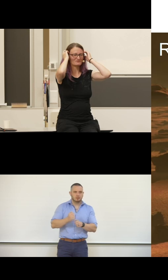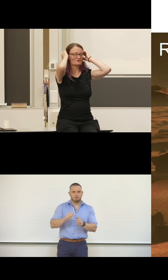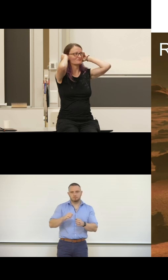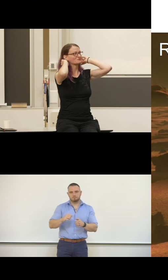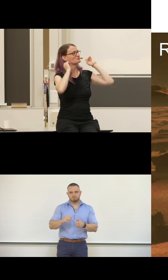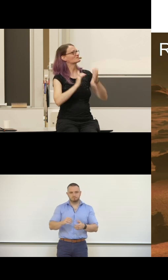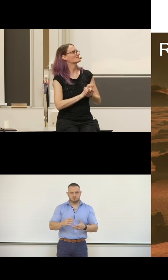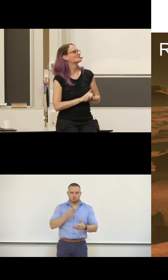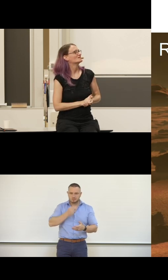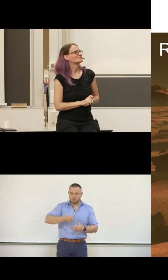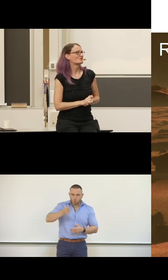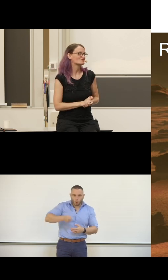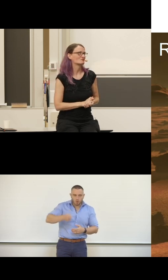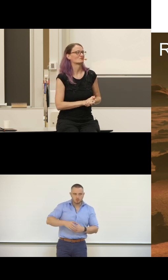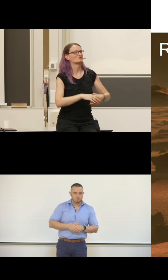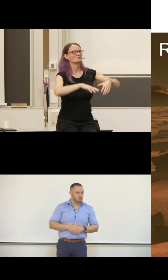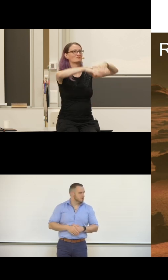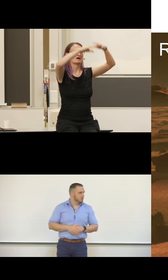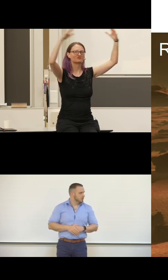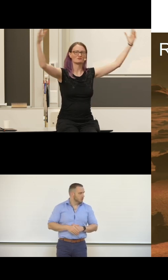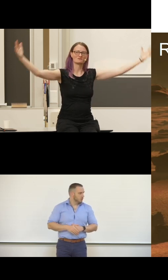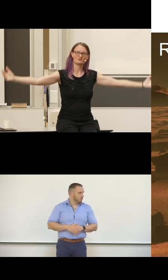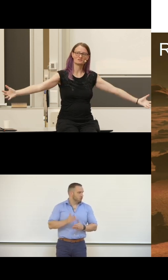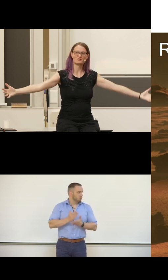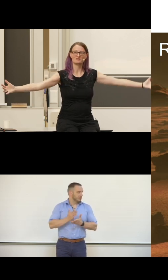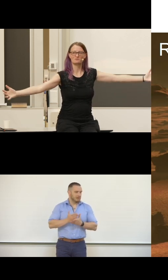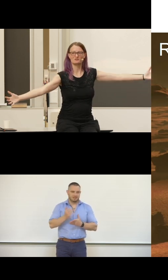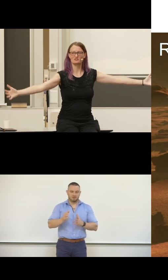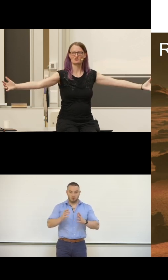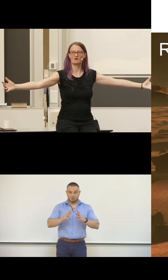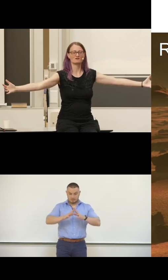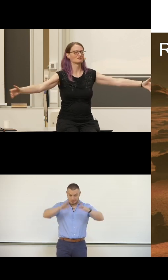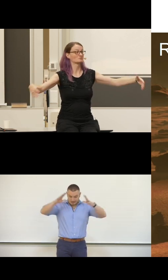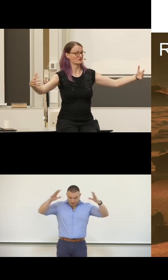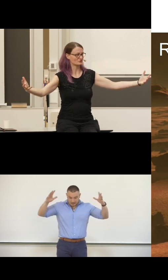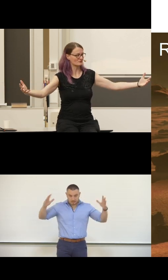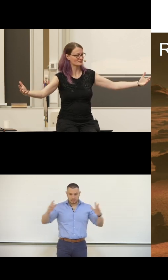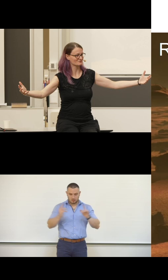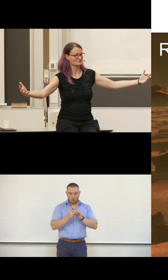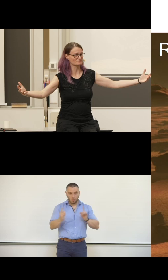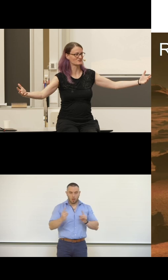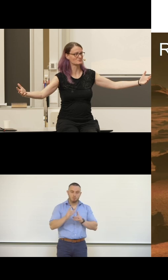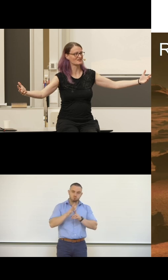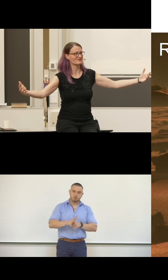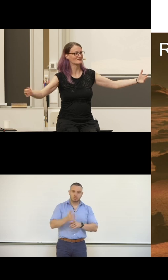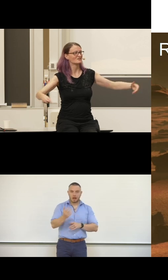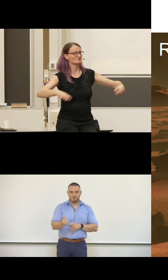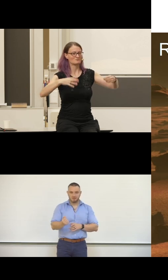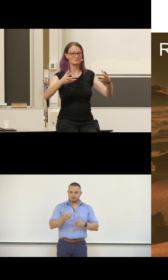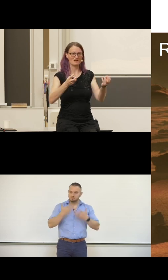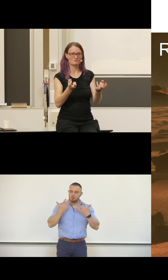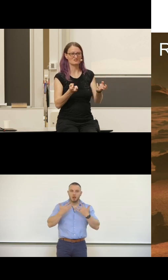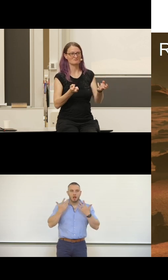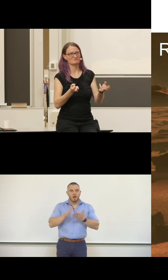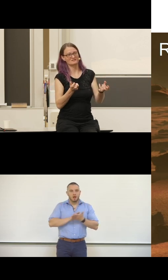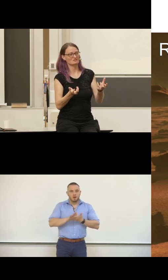manufacturing there and working with tools there. It's also not going to be we have one giant production hall and it's pressurized with breathable air so that